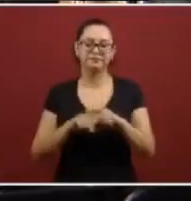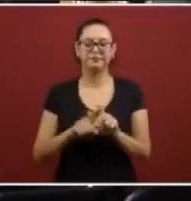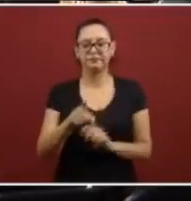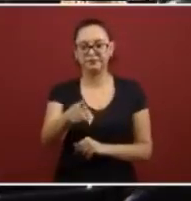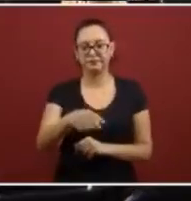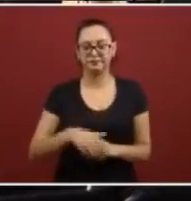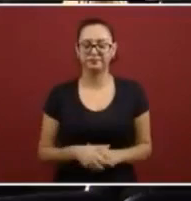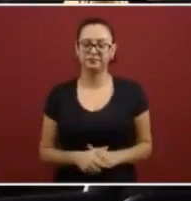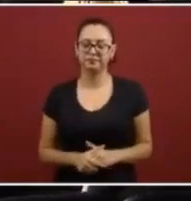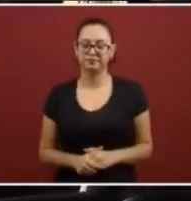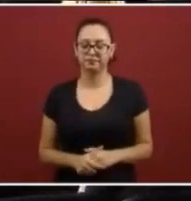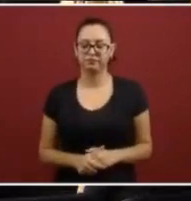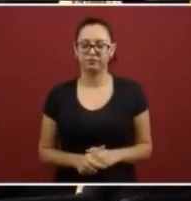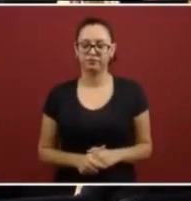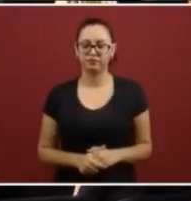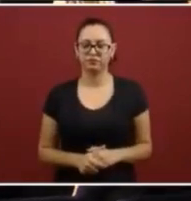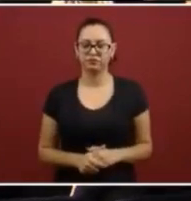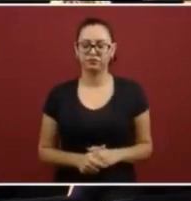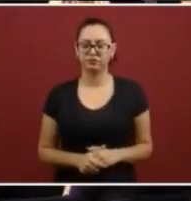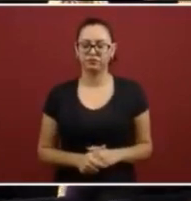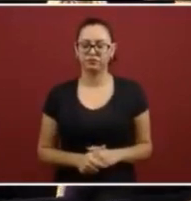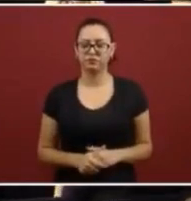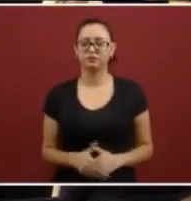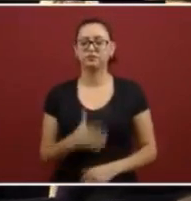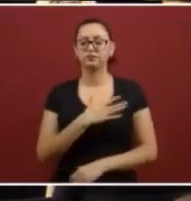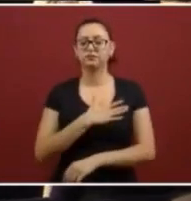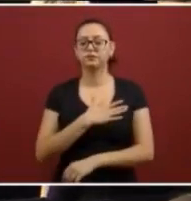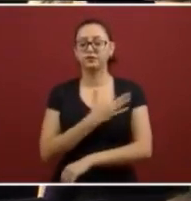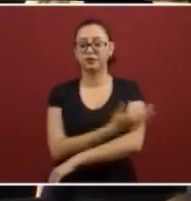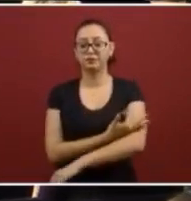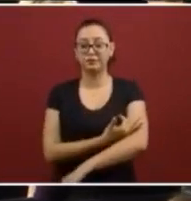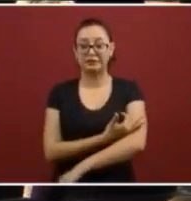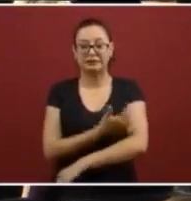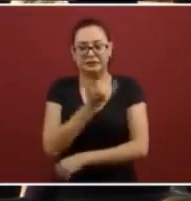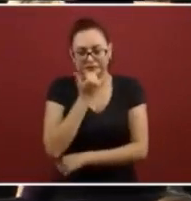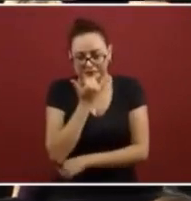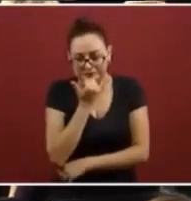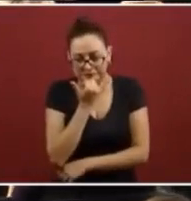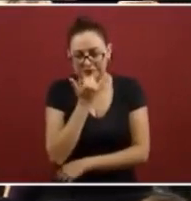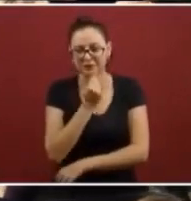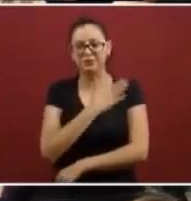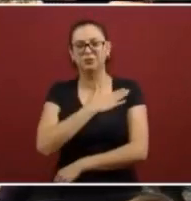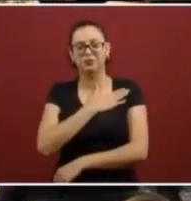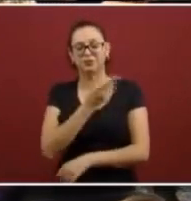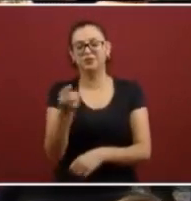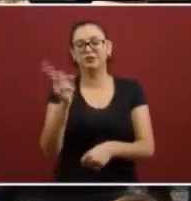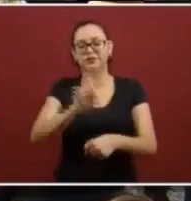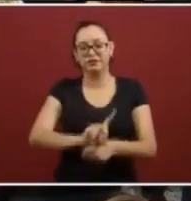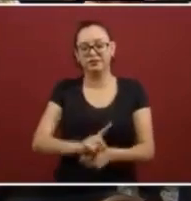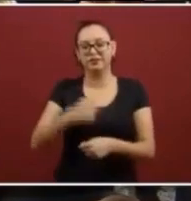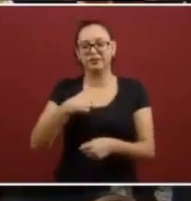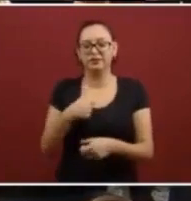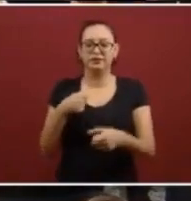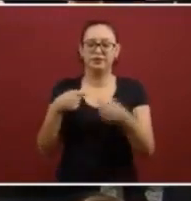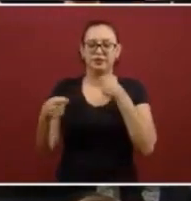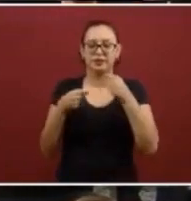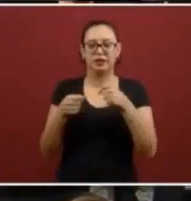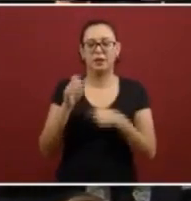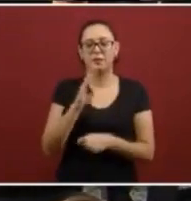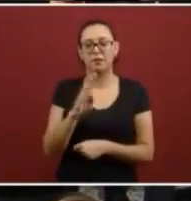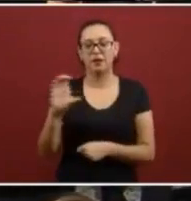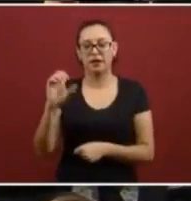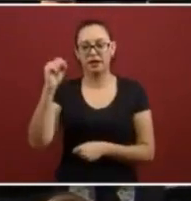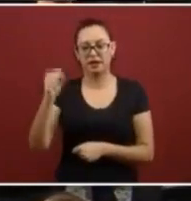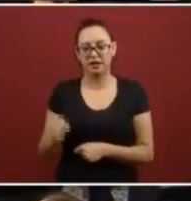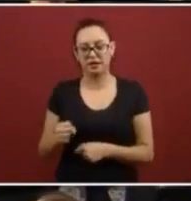starting. Sí, Hola, muy buenas tardes. So just so you know, he asks questions every day, or lets them ask questions.